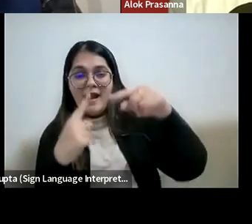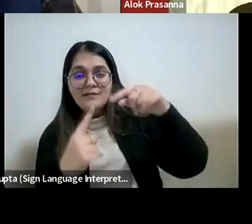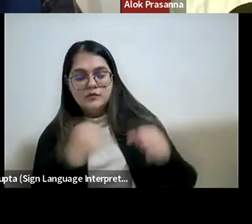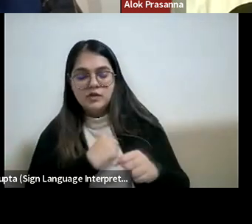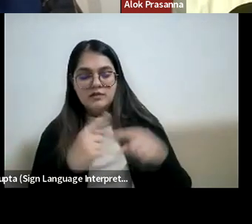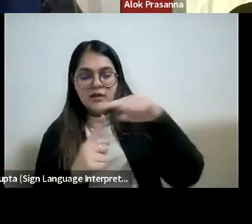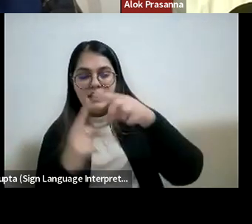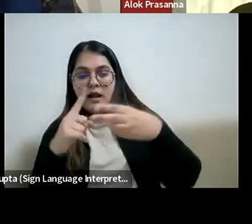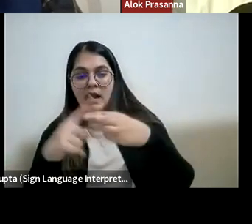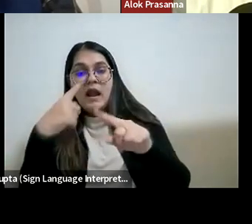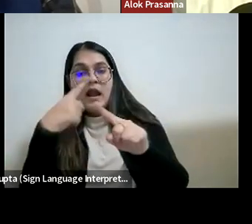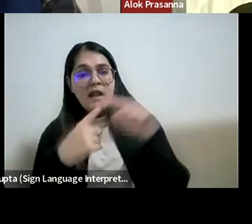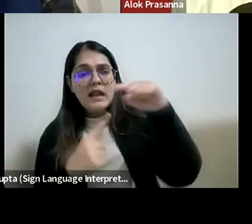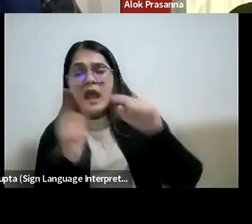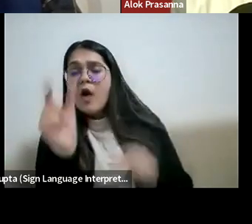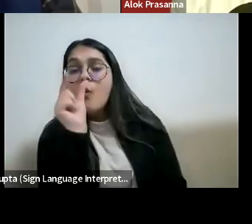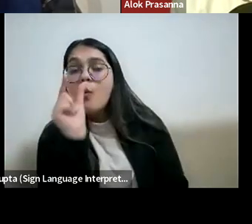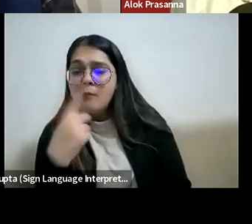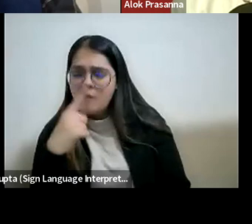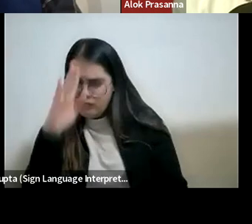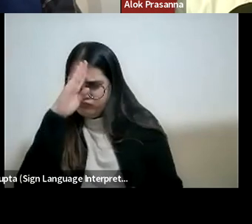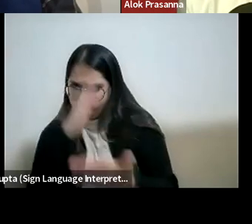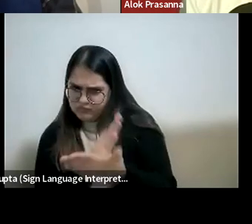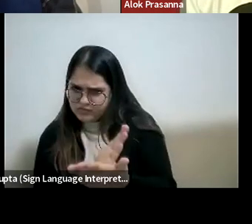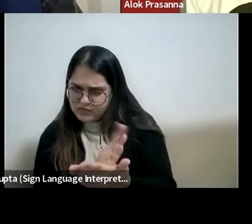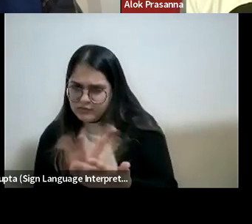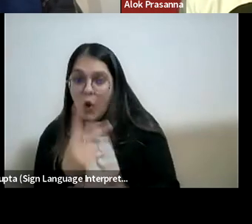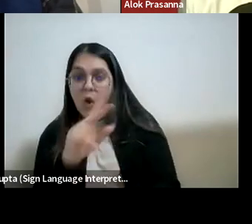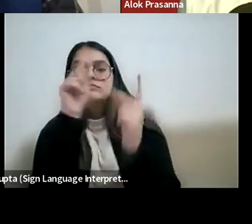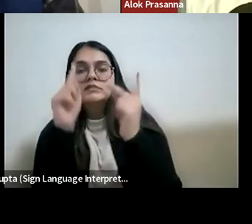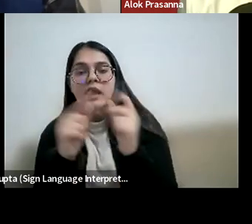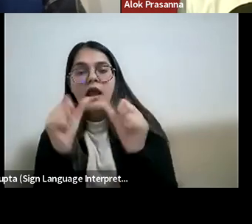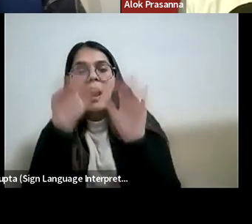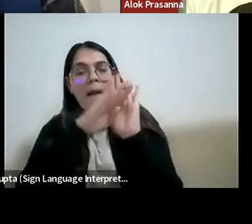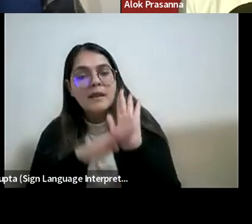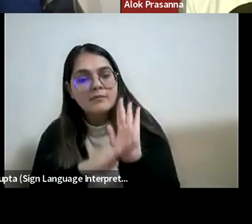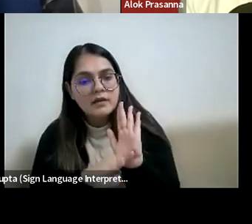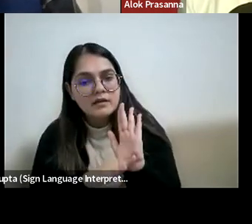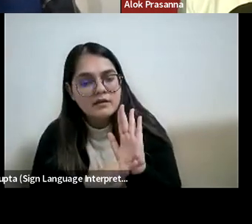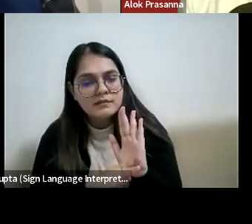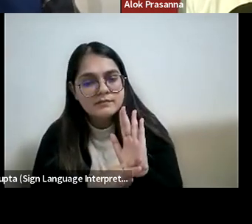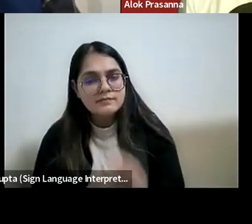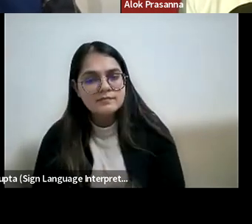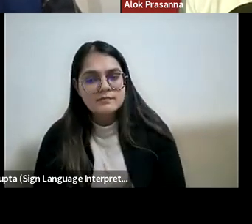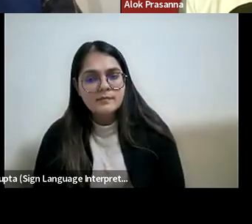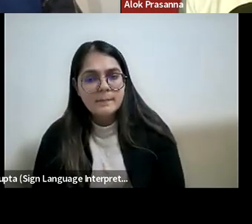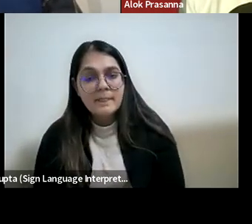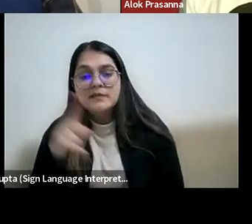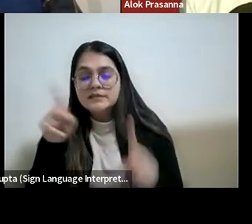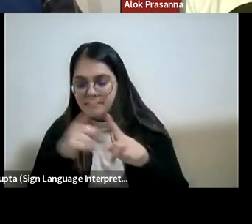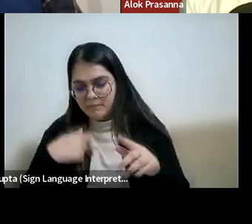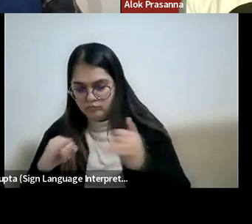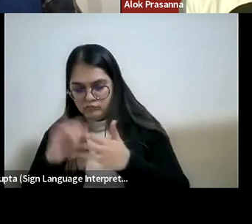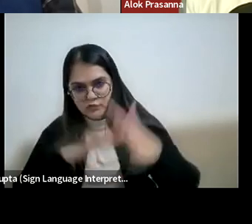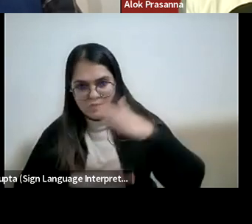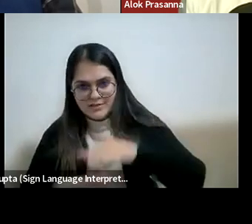of constitutions read. Now, the Second Amendment, what I'm talking about, the evolution of the society and